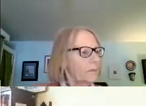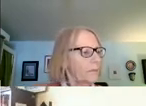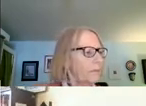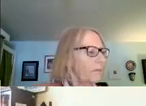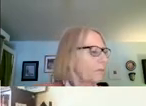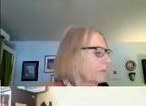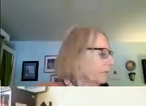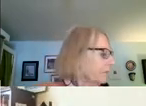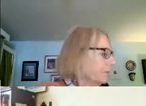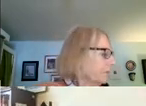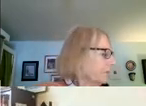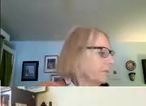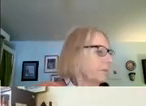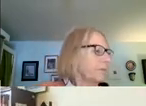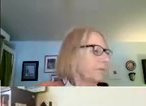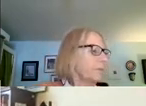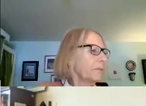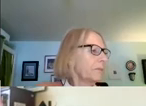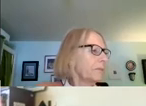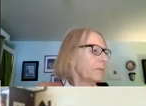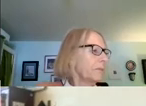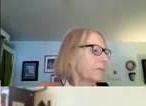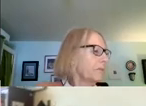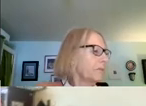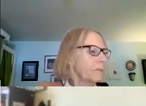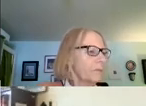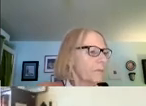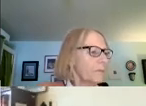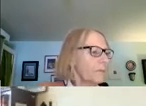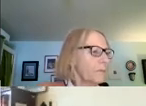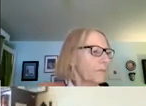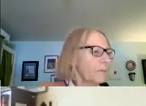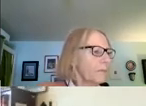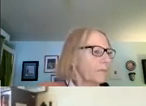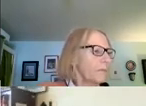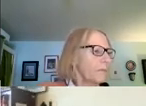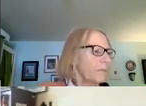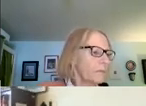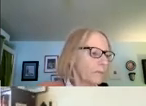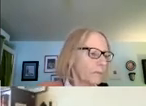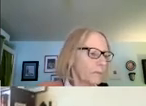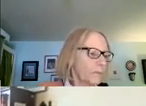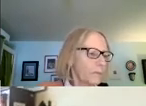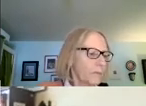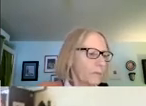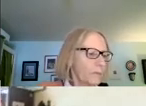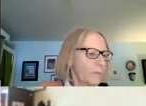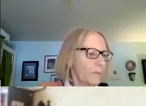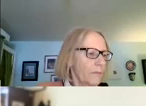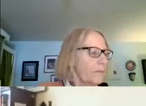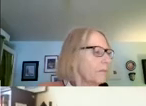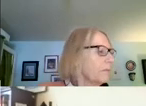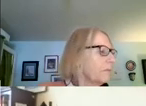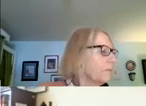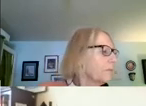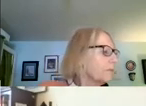Great. So folks, just a little overview of the Act. So the Adult Protection Act is the law in Newfoundland and Labrador that protects the adult residents of the province who are at